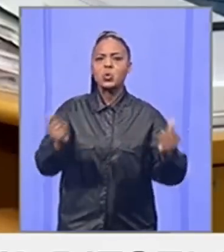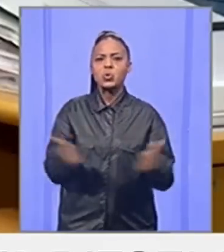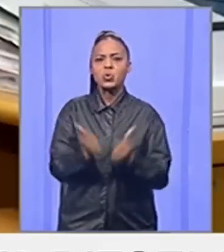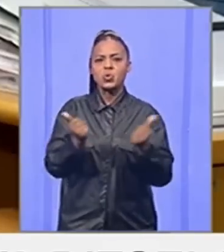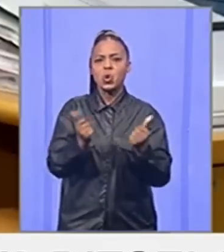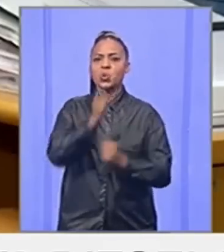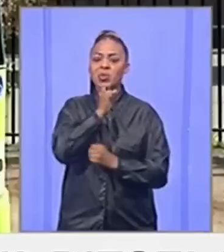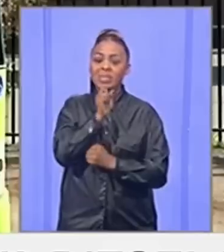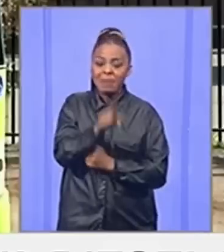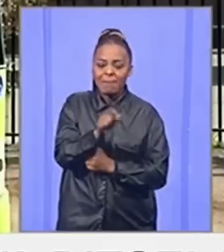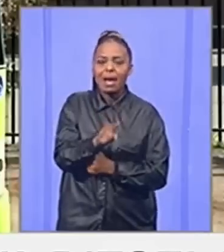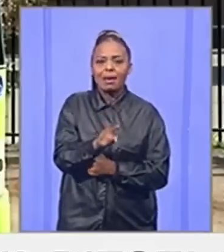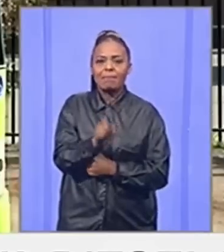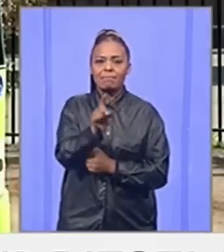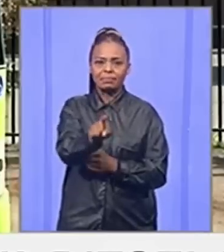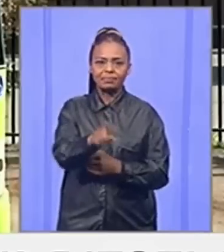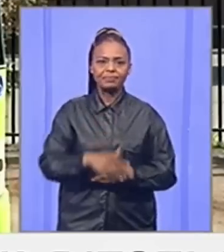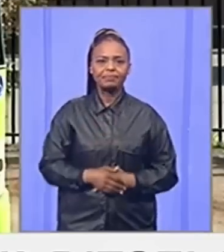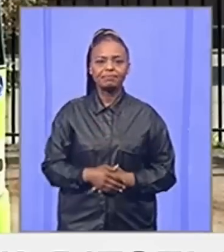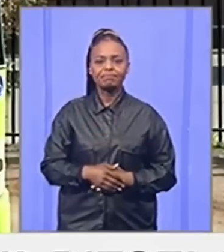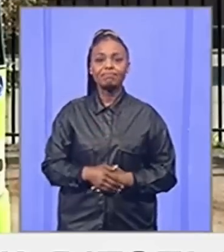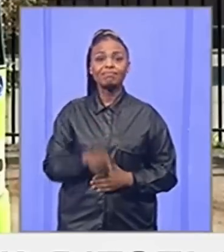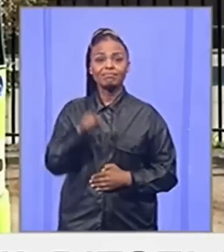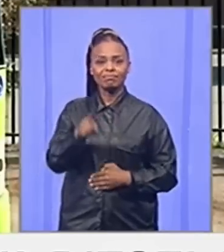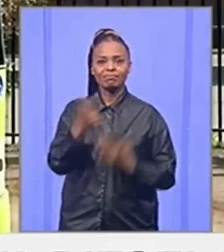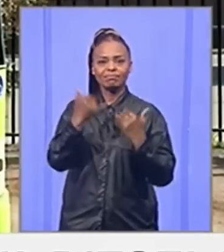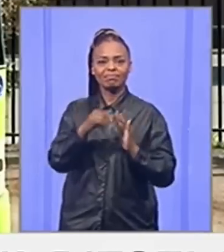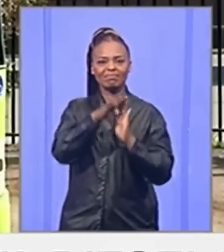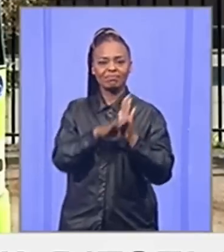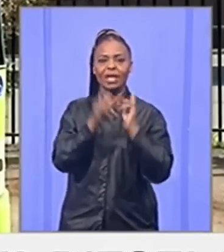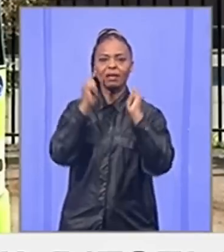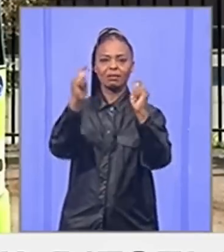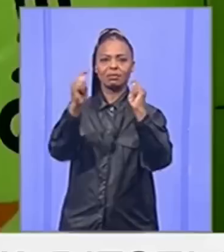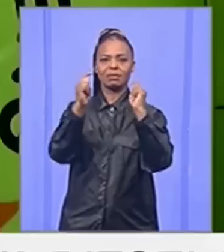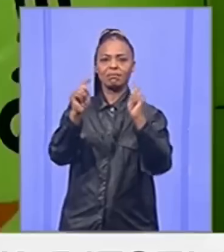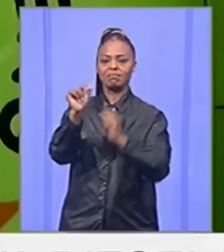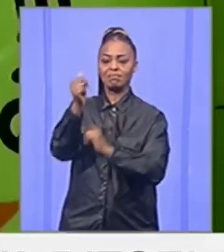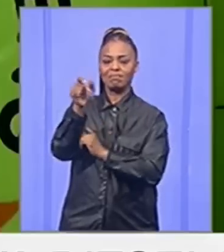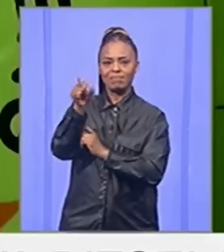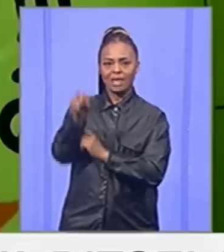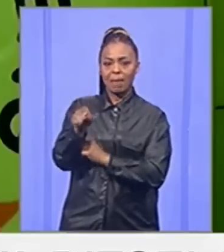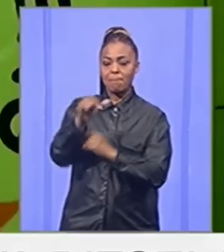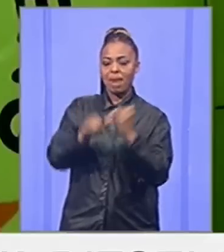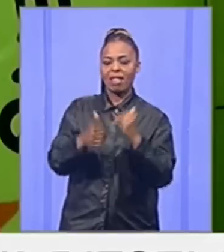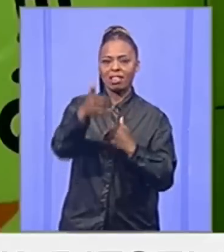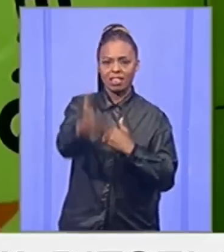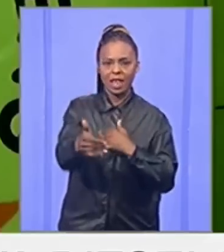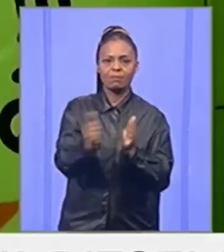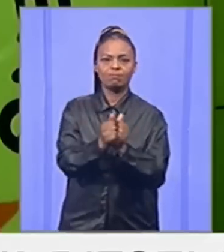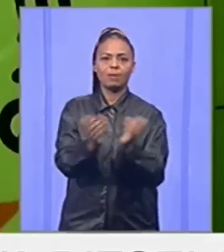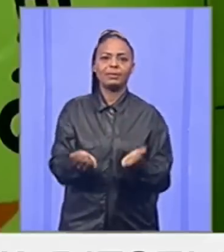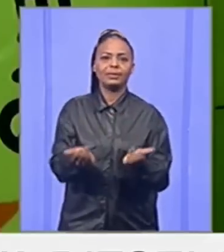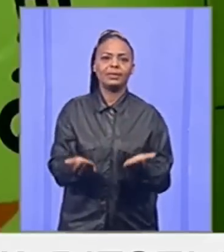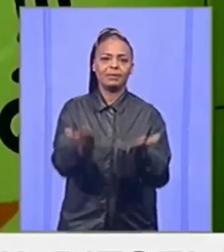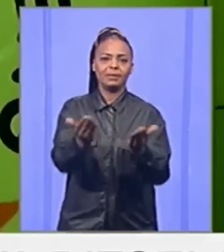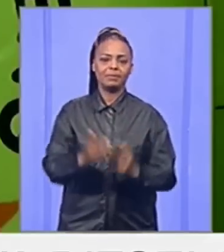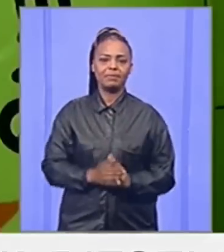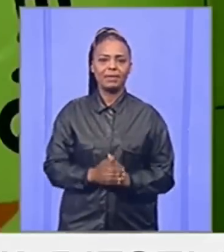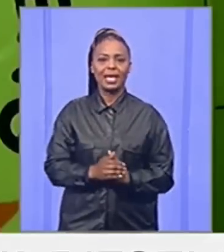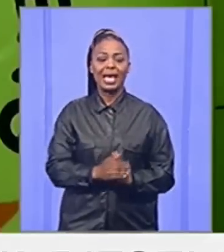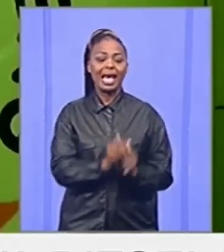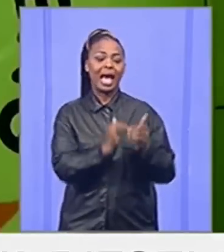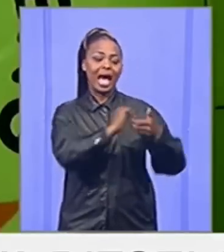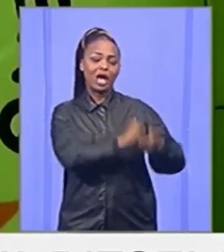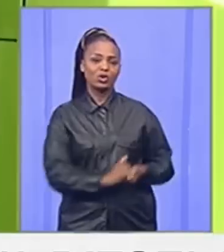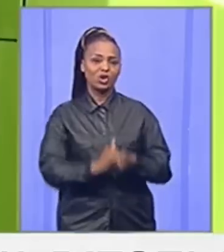tse di tsamaye mo jwa. Mogobo wa mathomo wa pontsho ya maeto a dibese tše e tla ba kgweding eo e tla go. Go sa lebjalo mokgatlho wa ditekisi